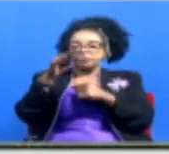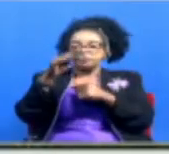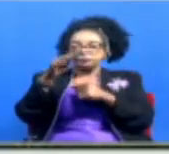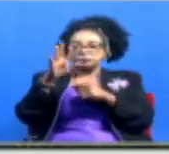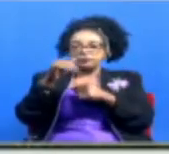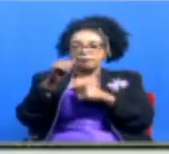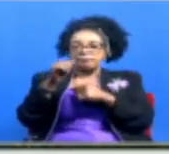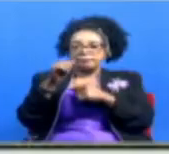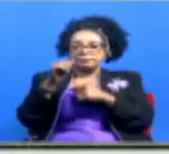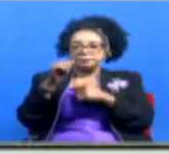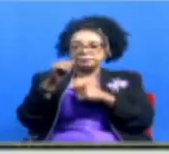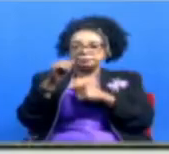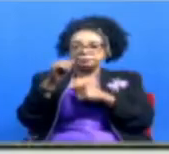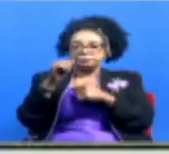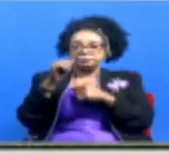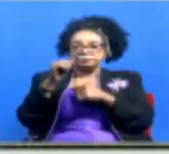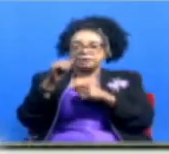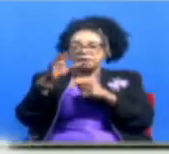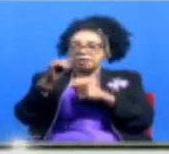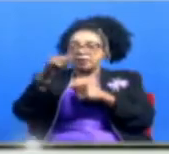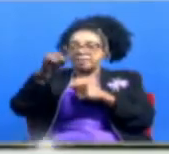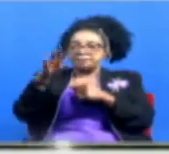get this, apiculture.